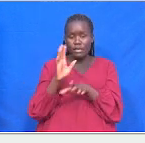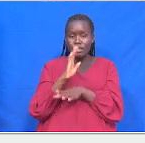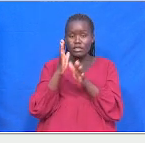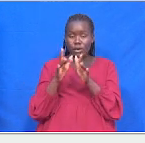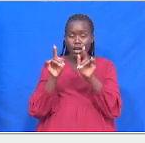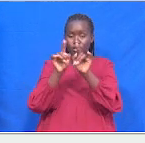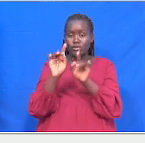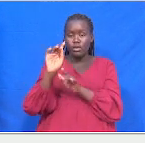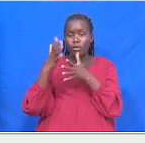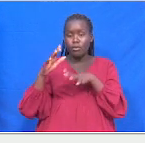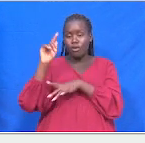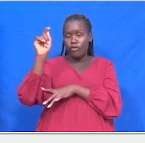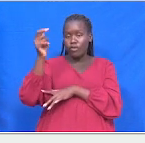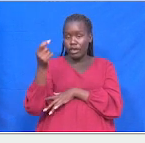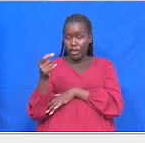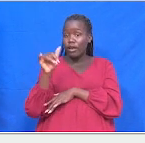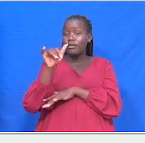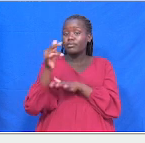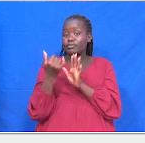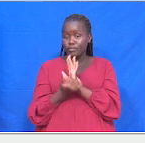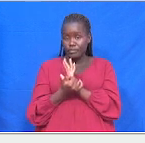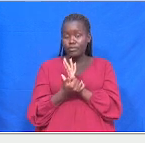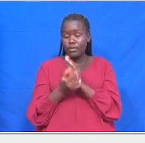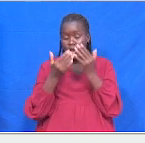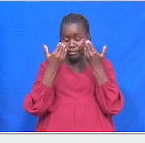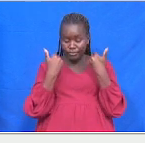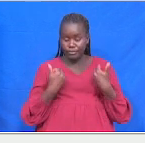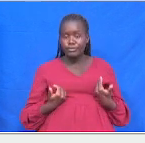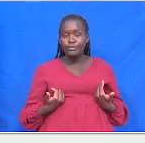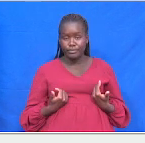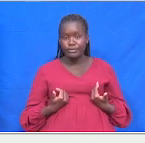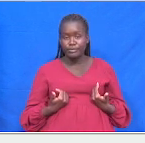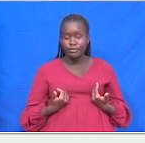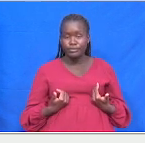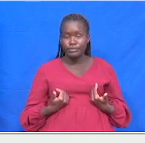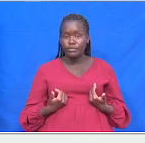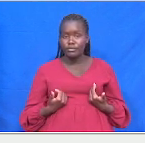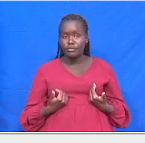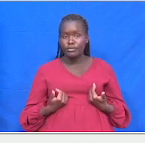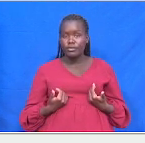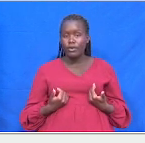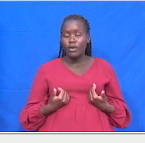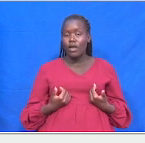of Kenya that I'll avail myself at that time